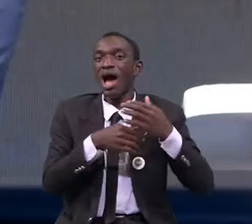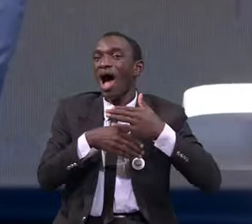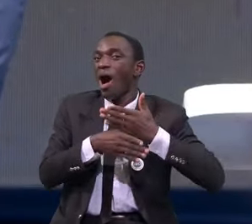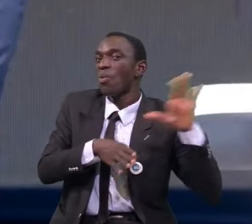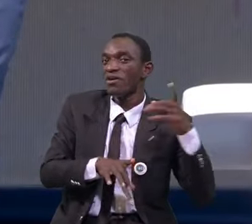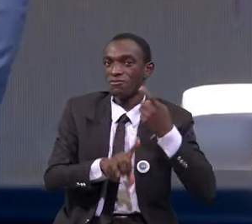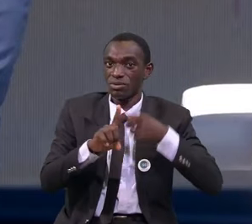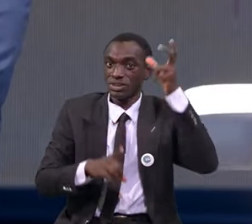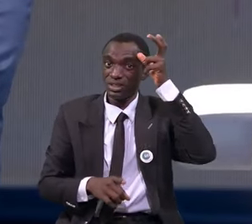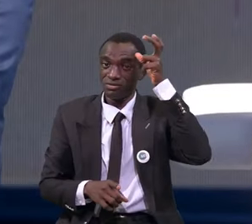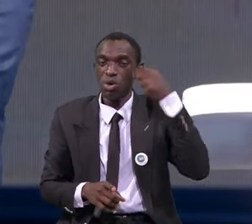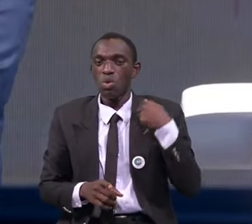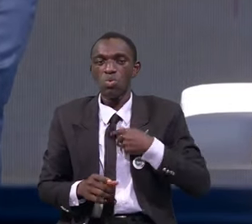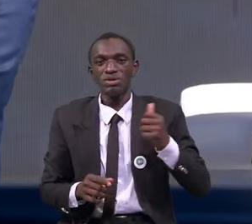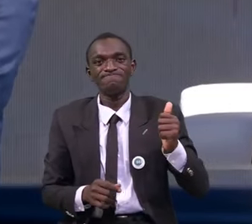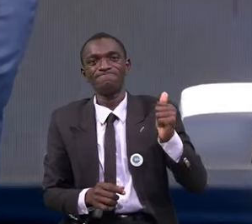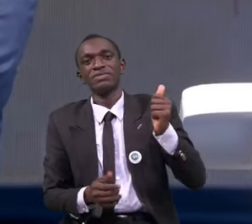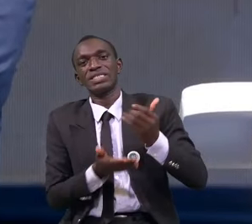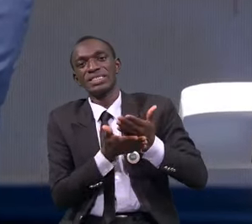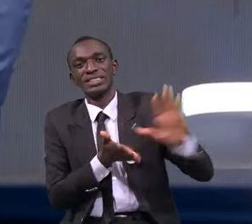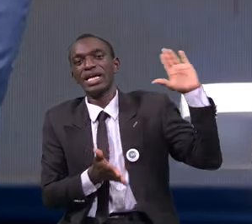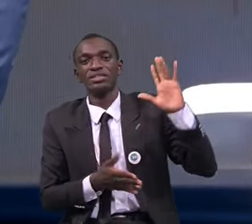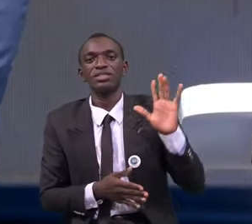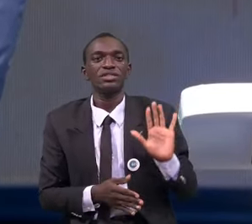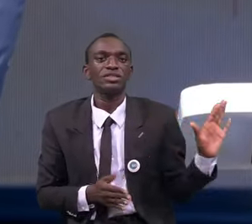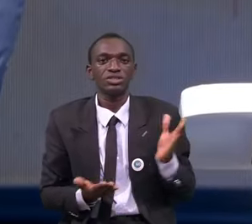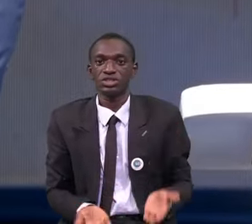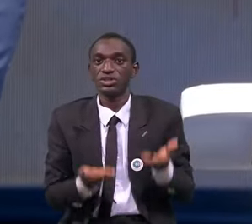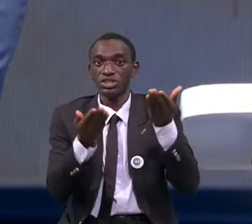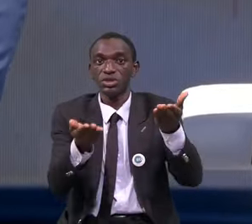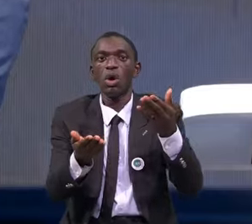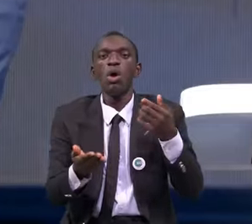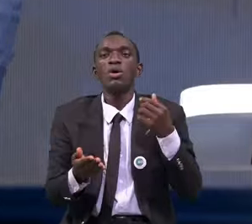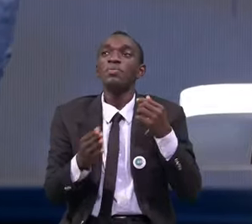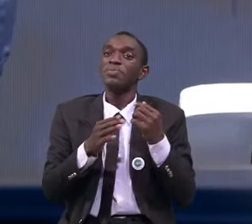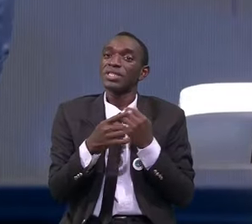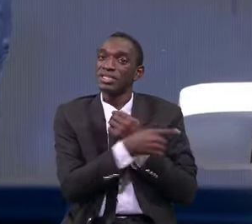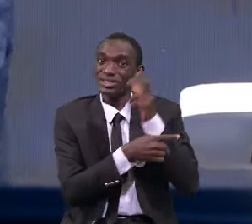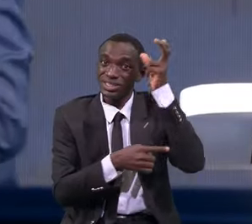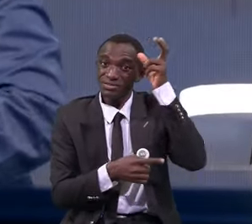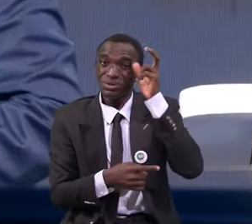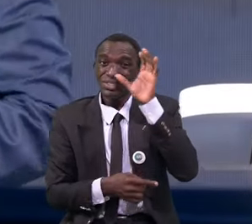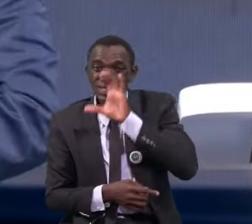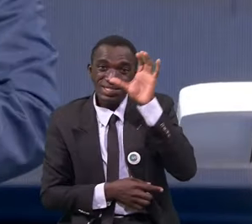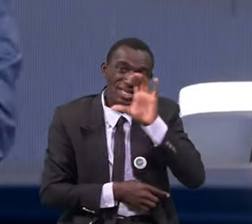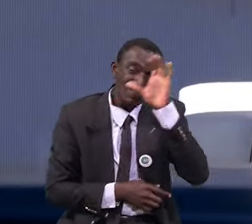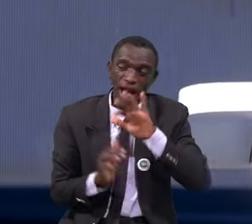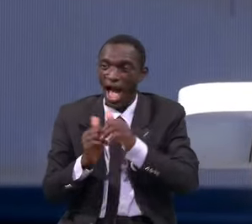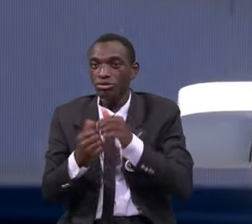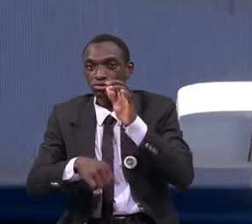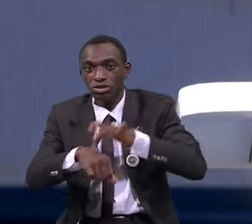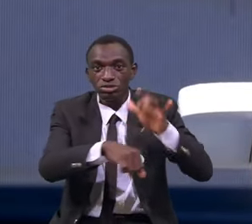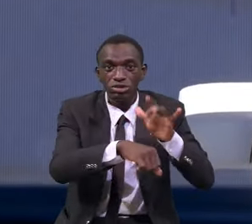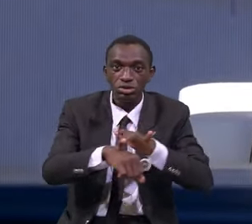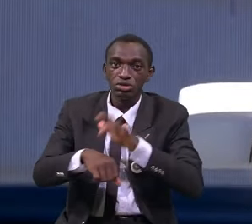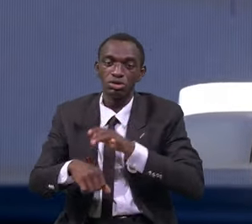his suggestion because he's looking for a way to touch us after receiving the divine touch.